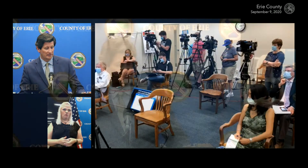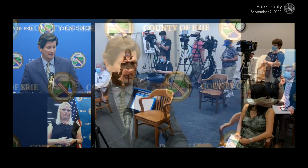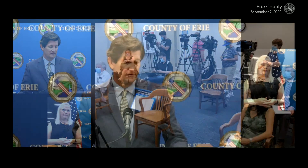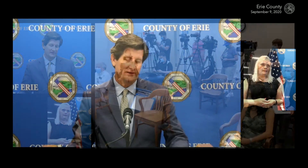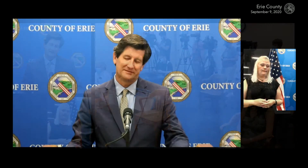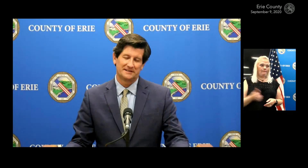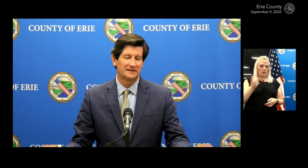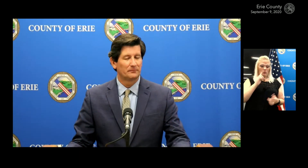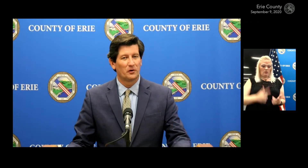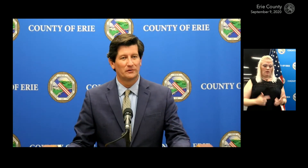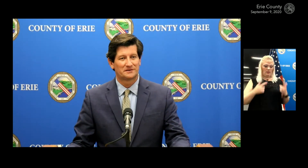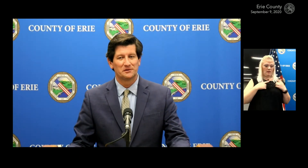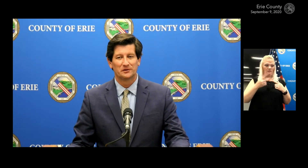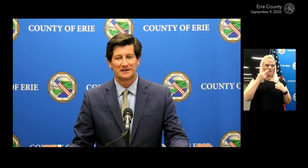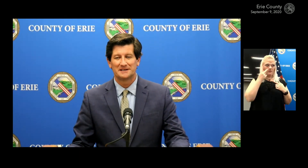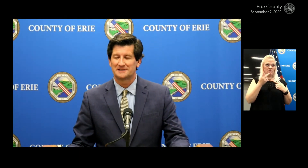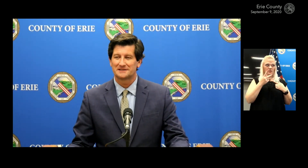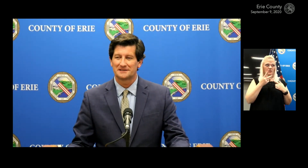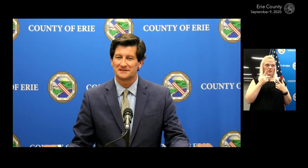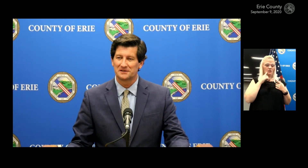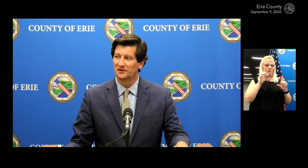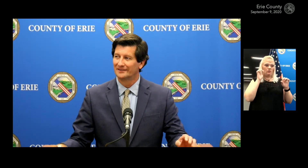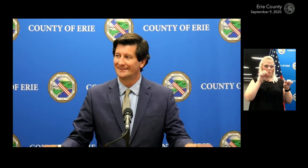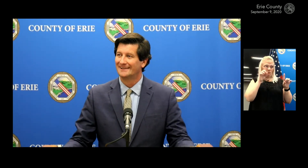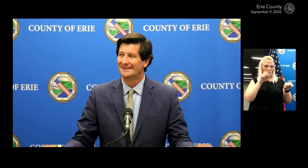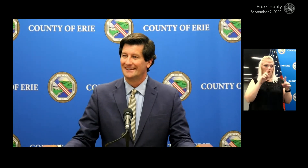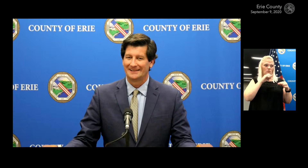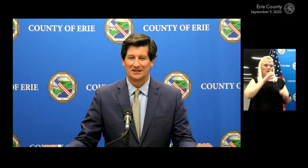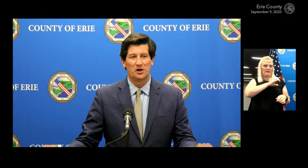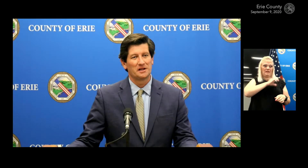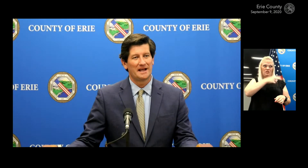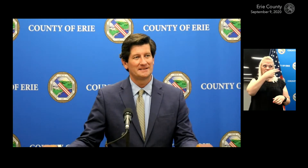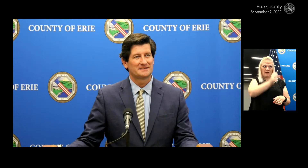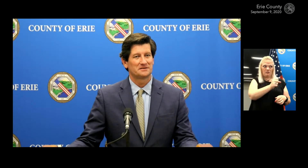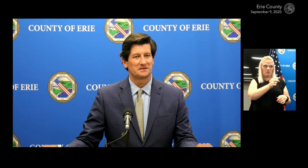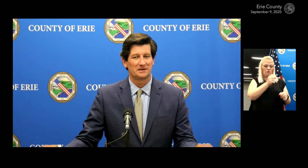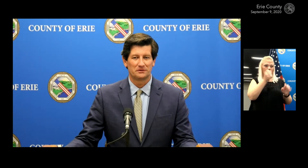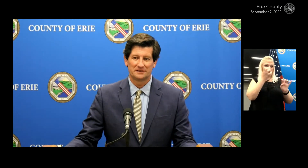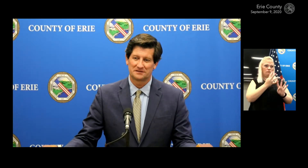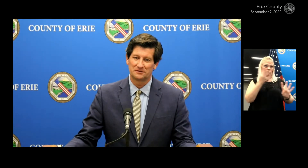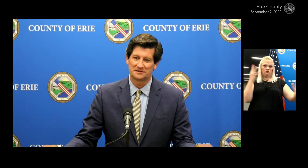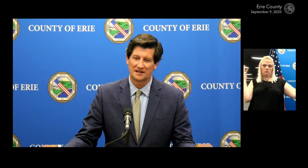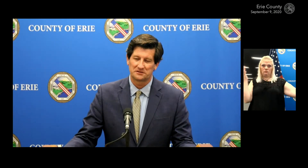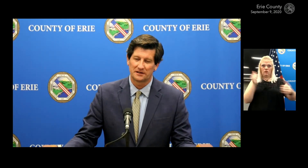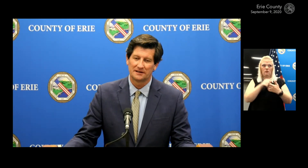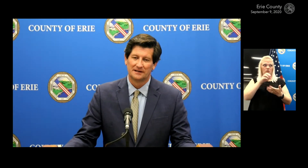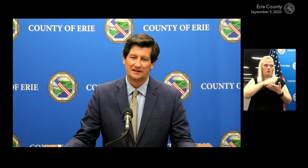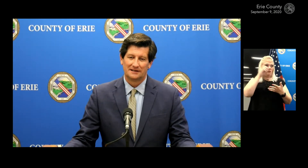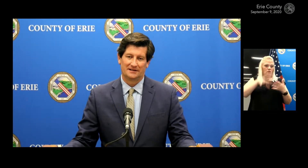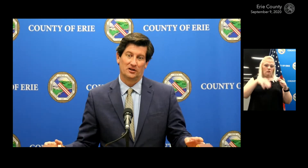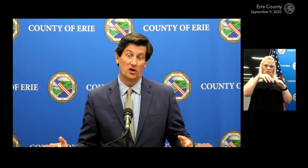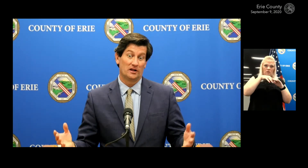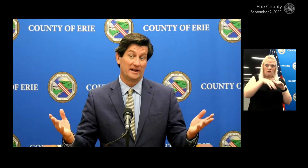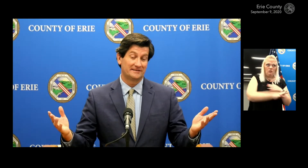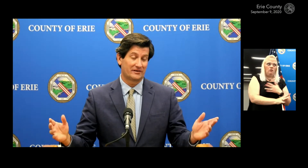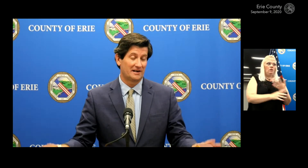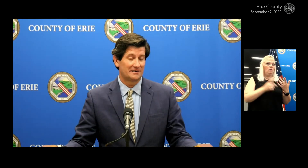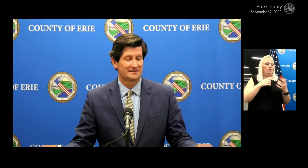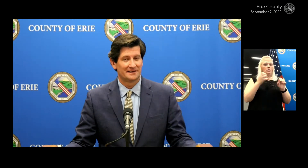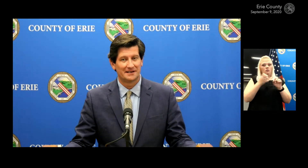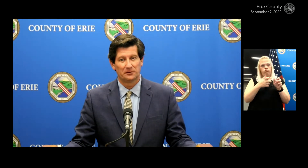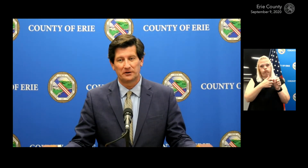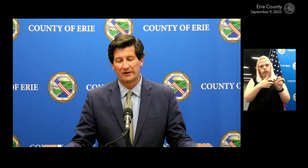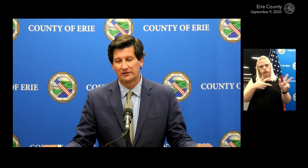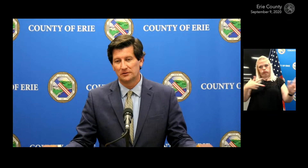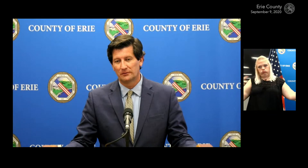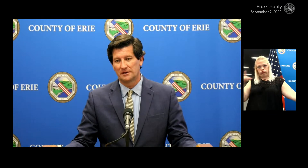Where I live, I've seen them going to school at Canisius High School and the long lines associated with the students entering and the long lines of cars